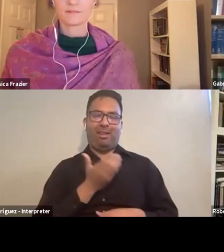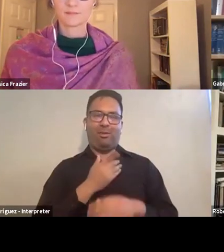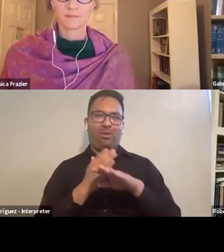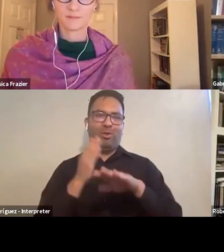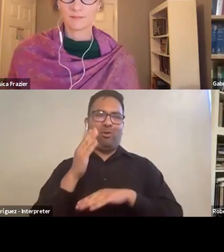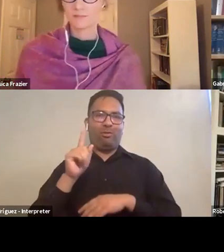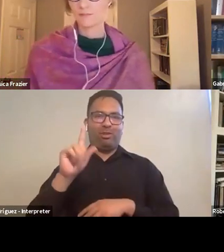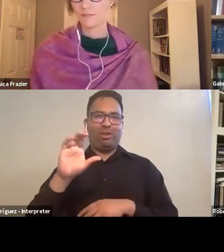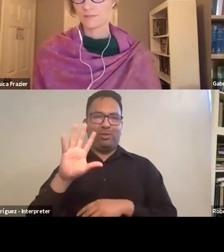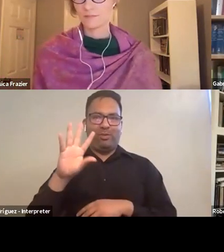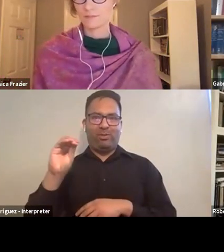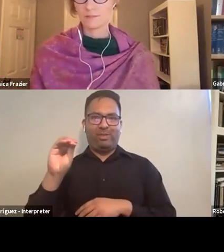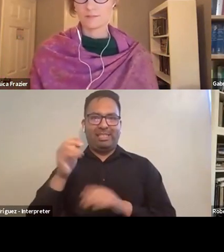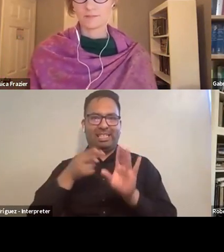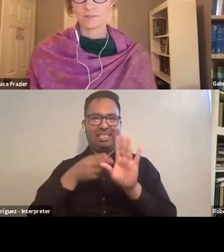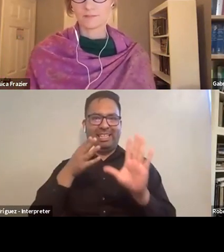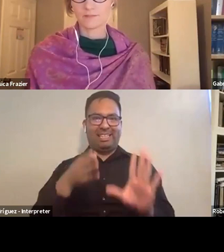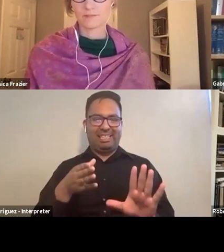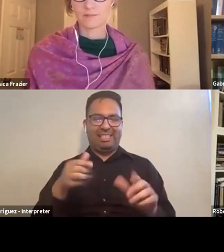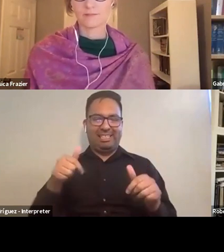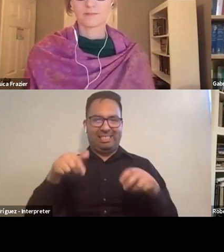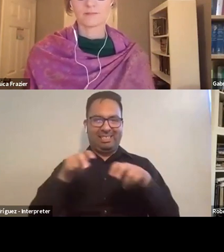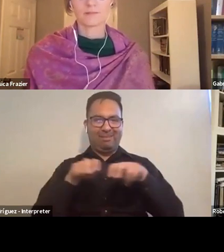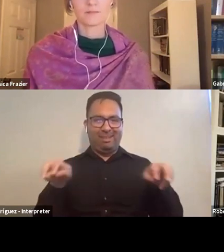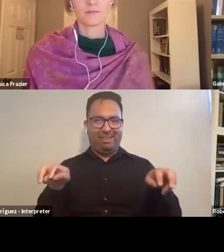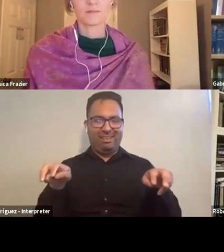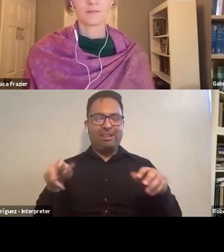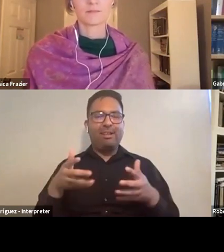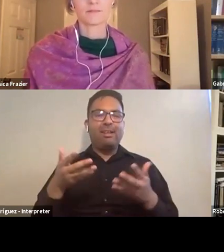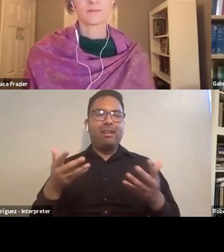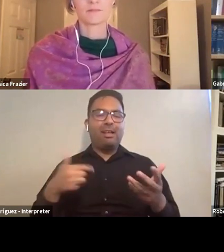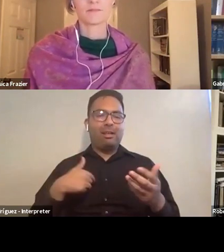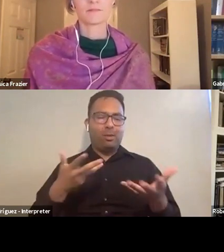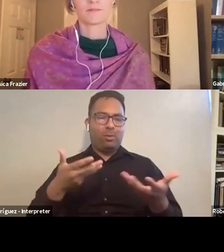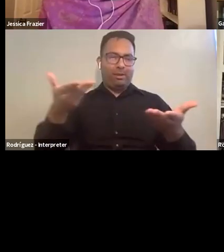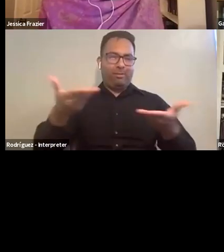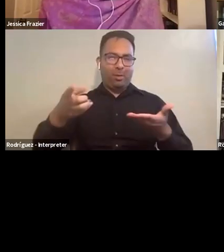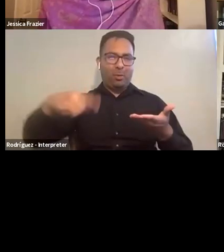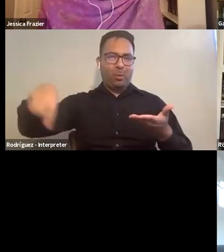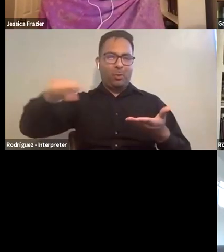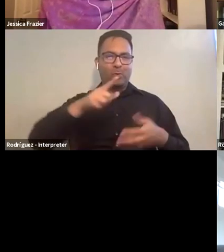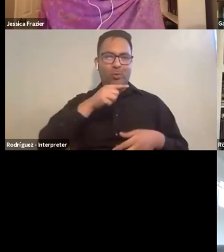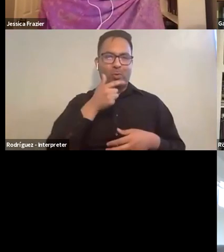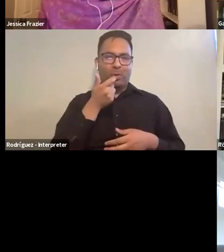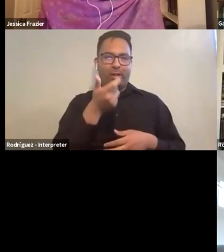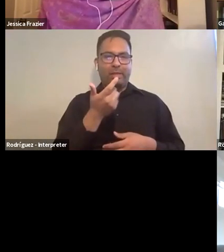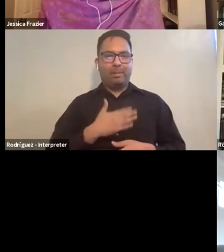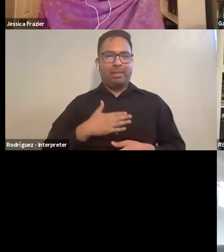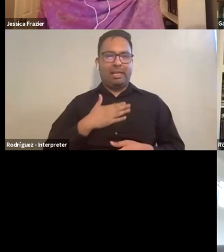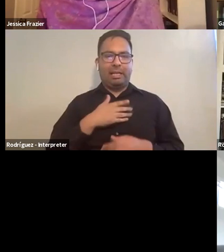150 attendees to the panel. I'd like to invite those of you watching to please enter